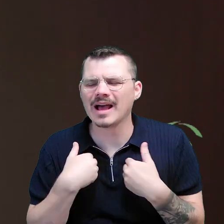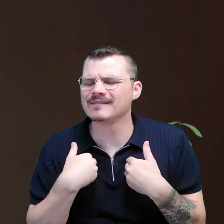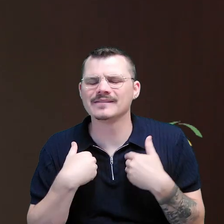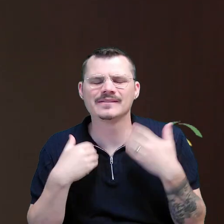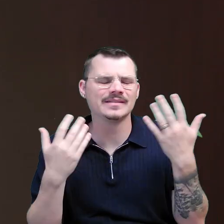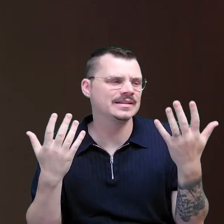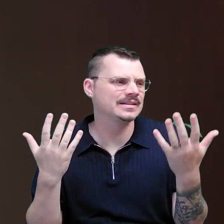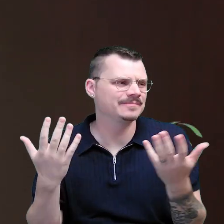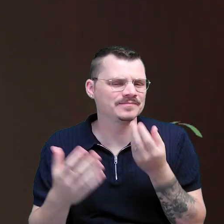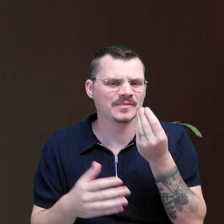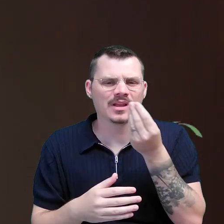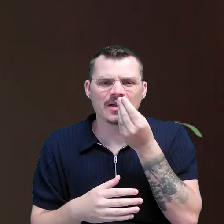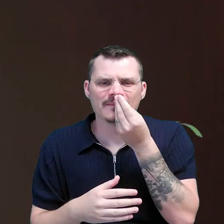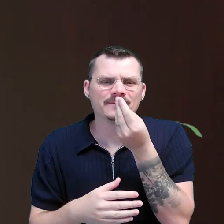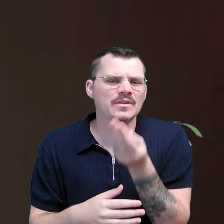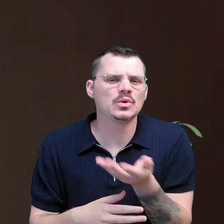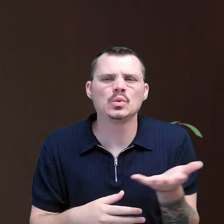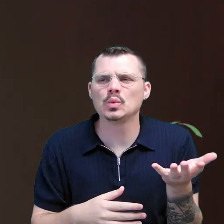few